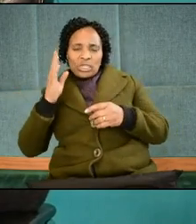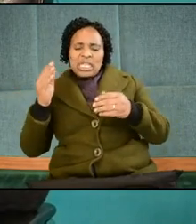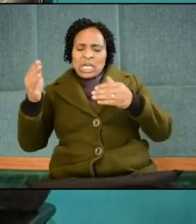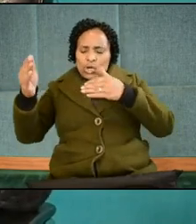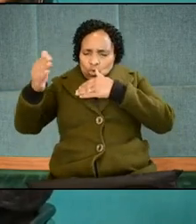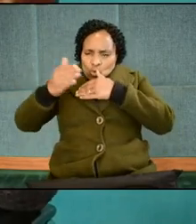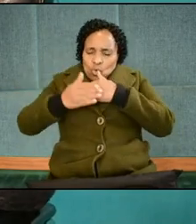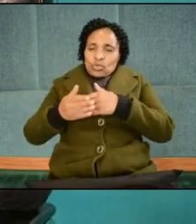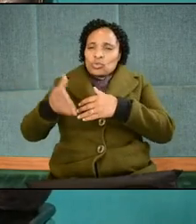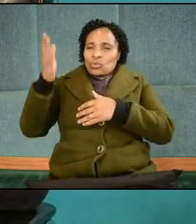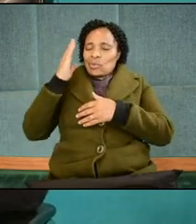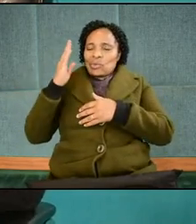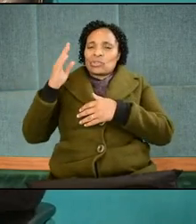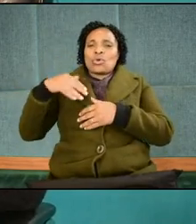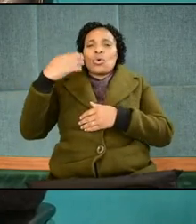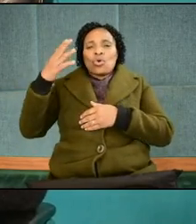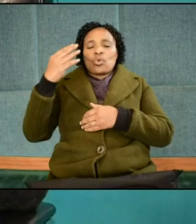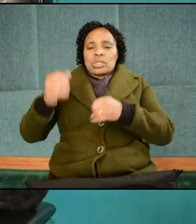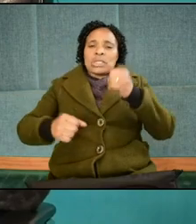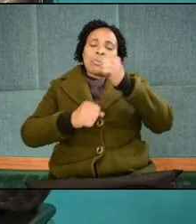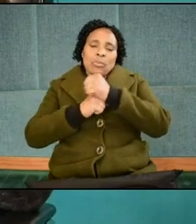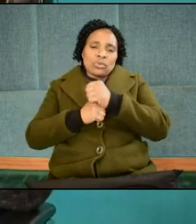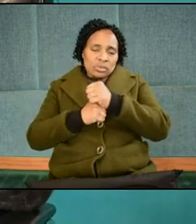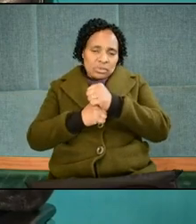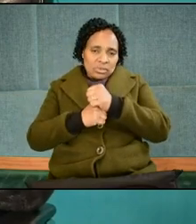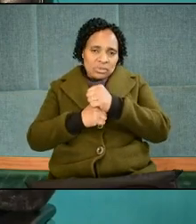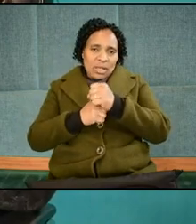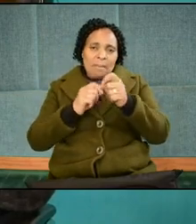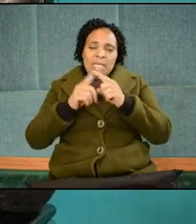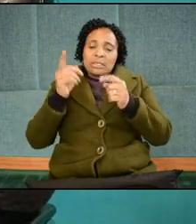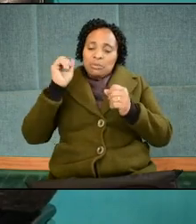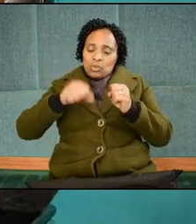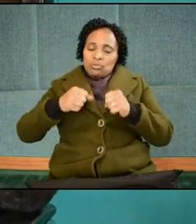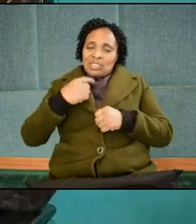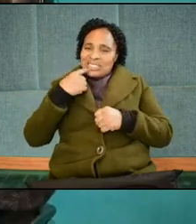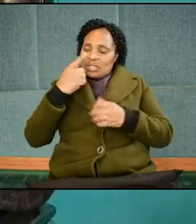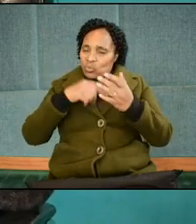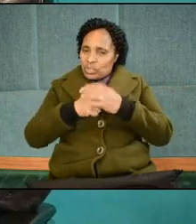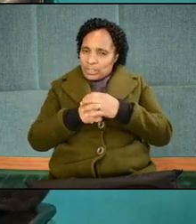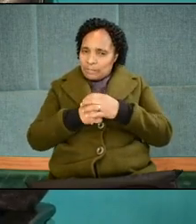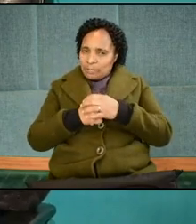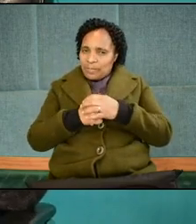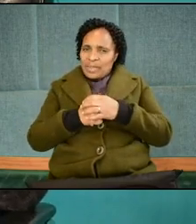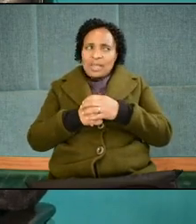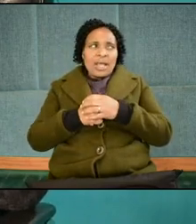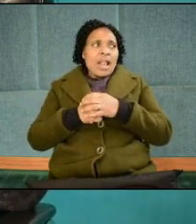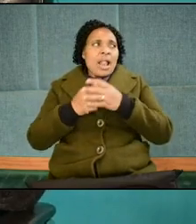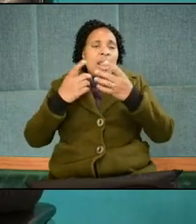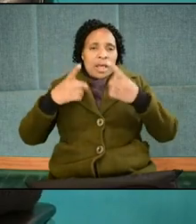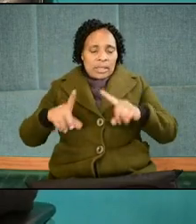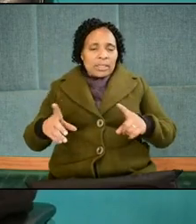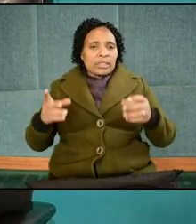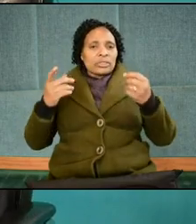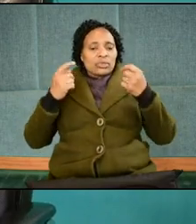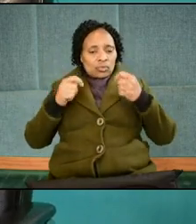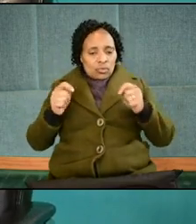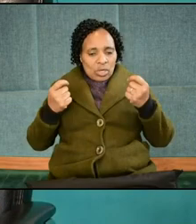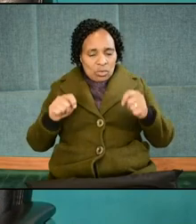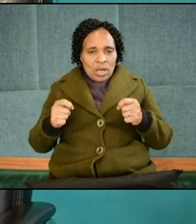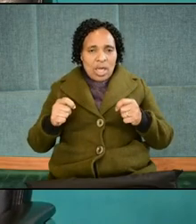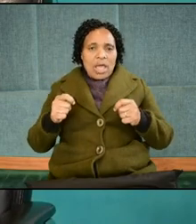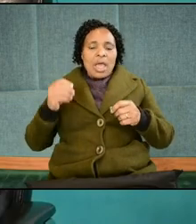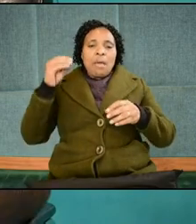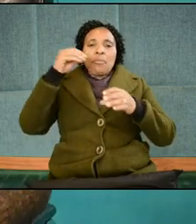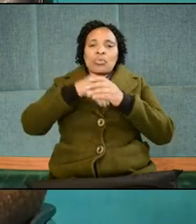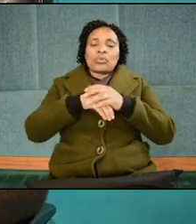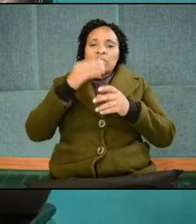close to God, he's always going to support them. But what I can suggest we do is, let us try and put the Israelites away